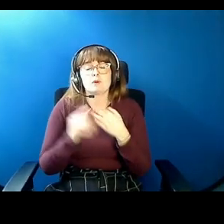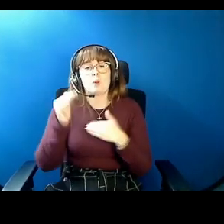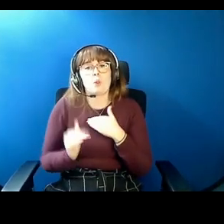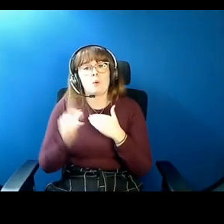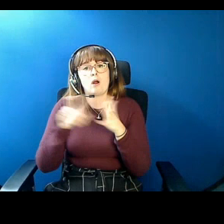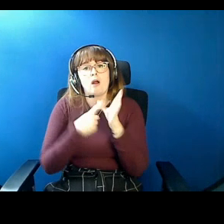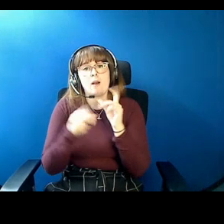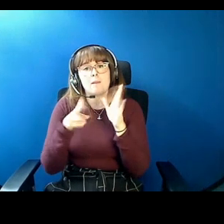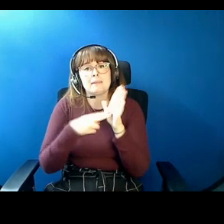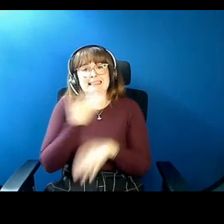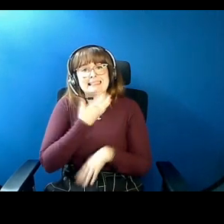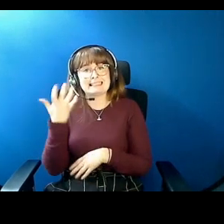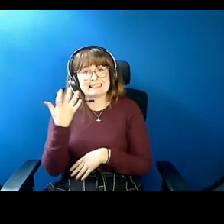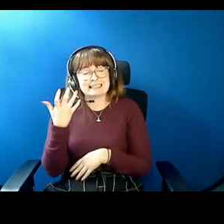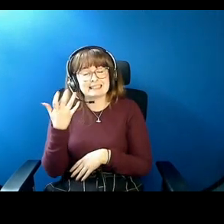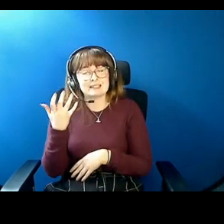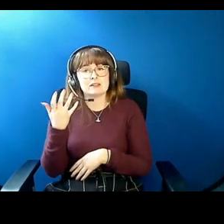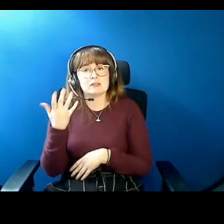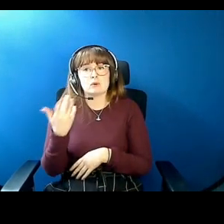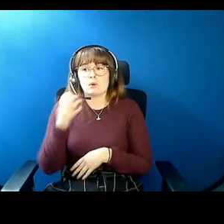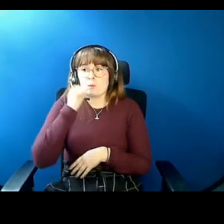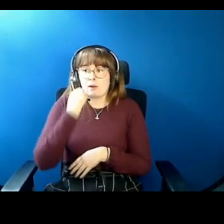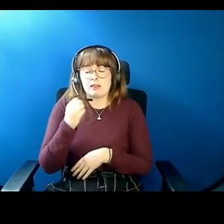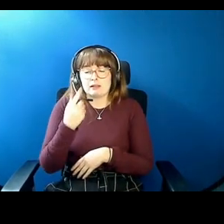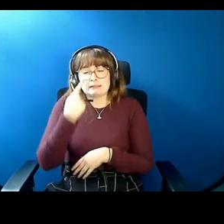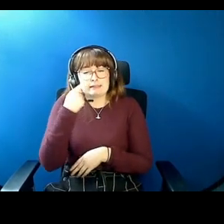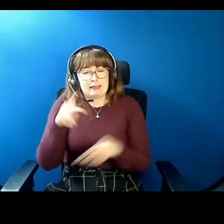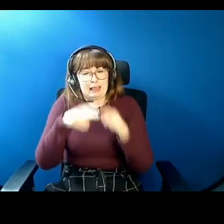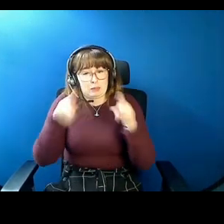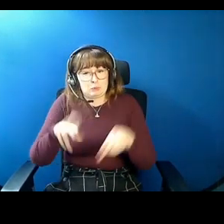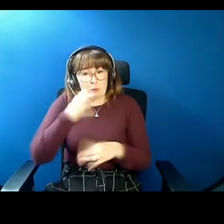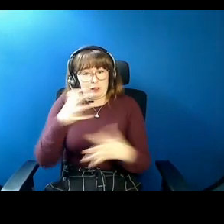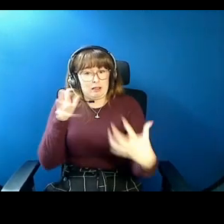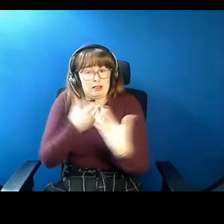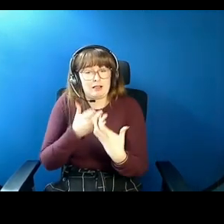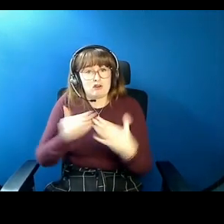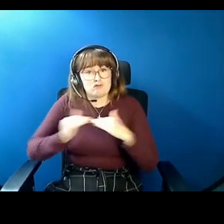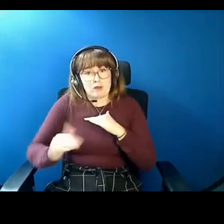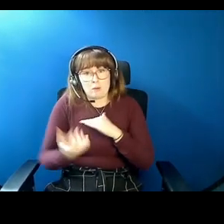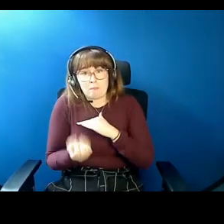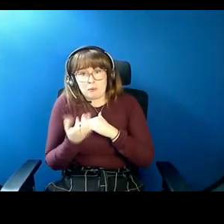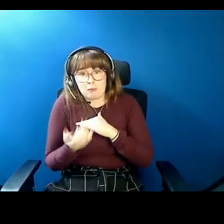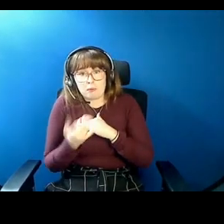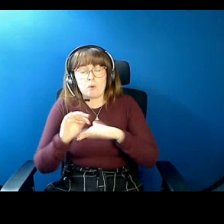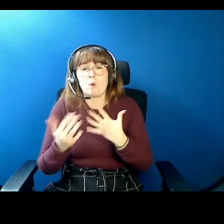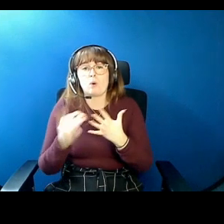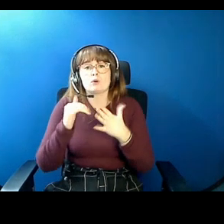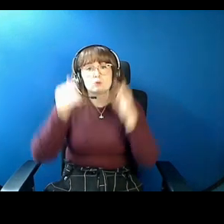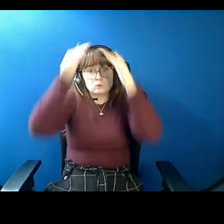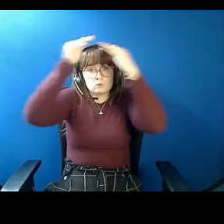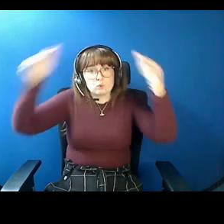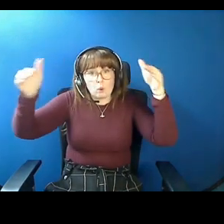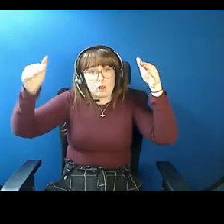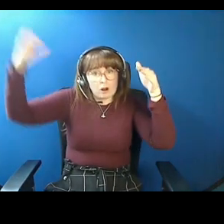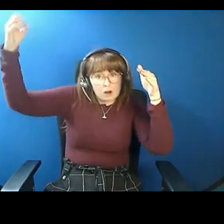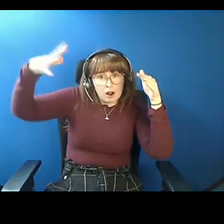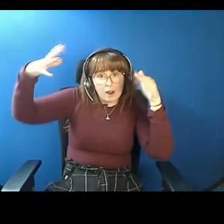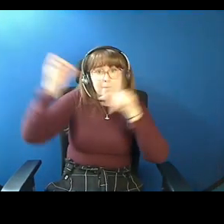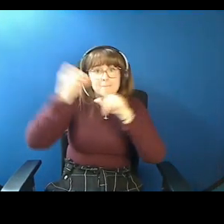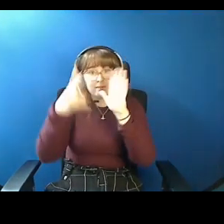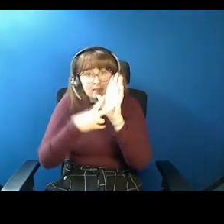so it would identify if a property is suitable for air source or ground source heat pumps, solar PV, solar thermal, or biomass